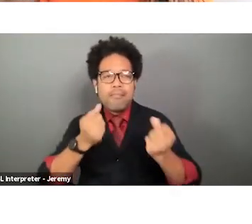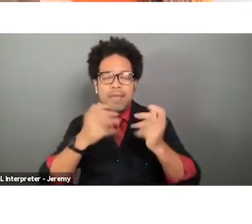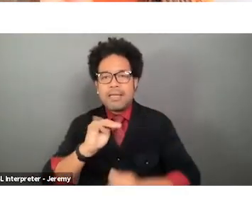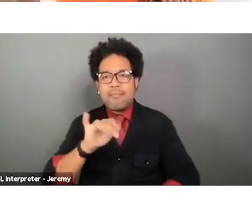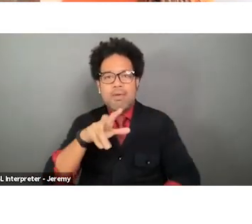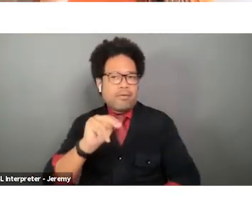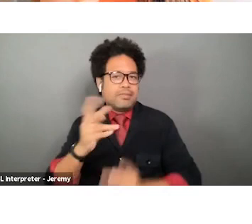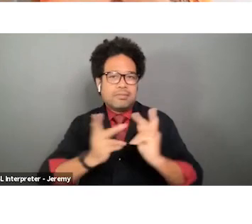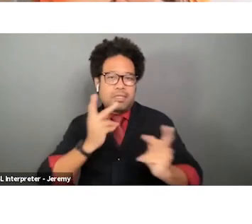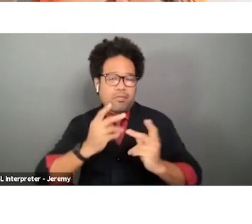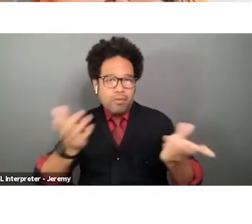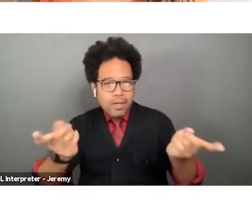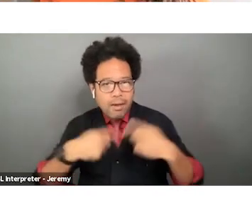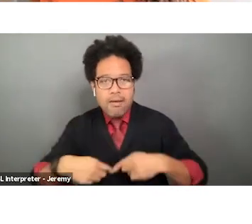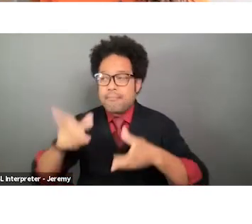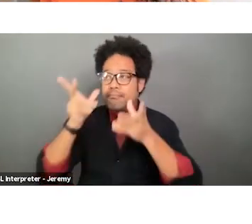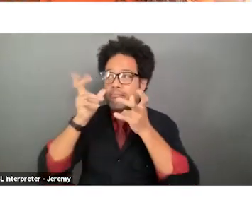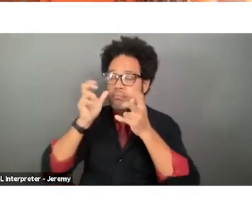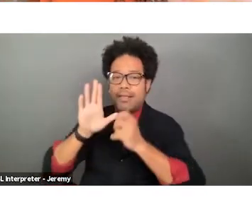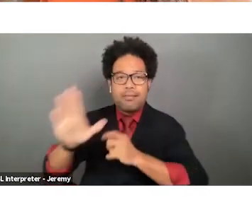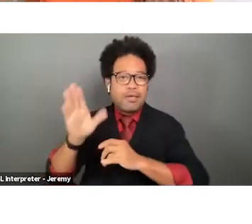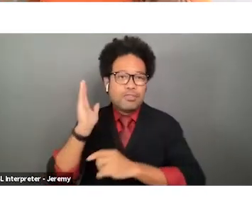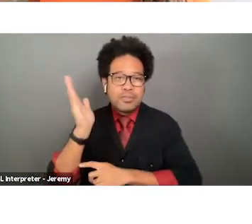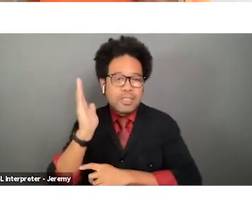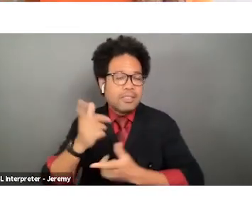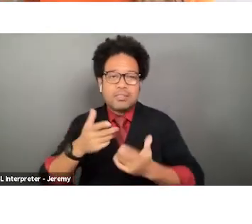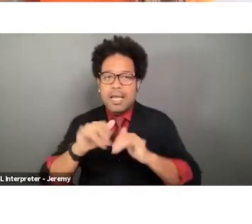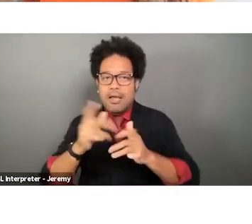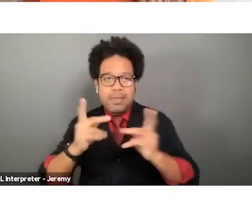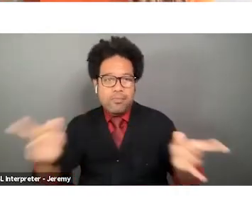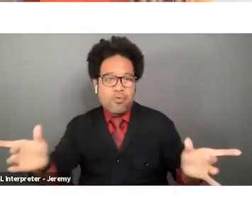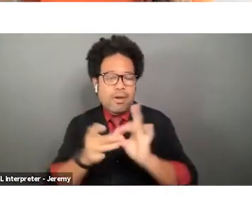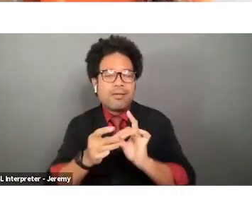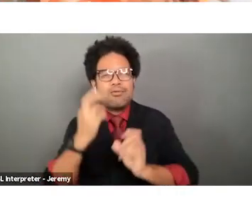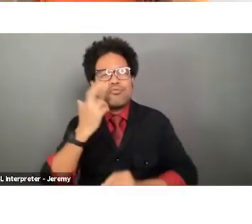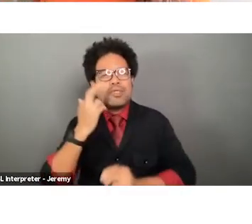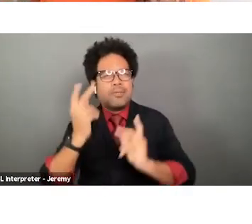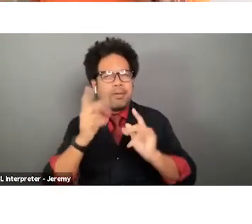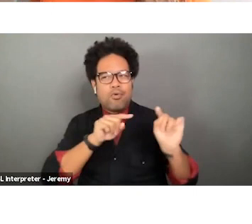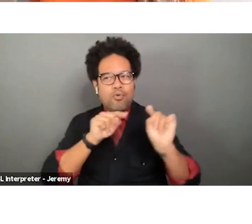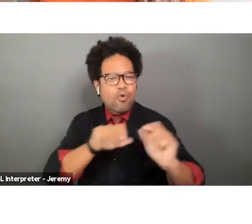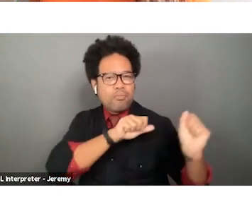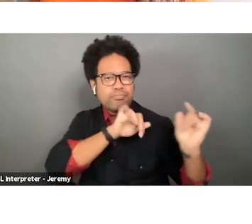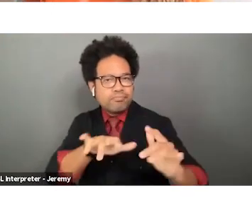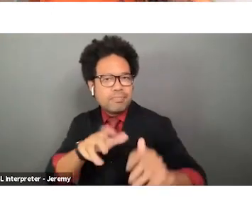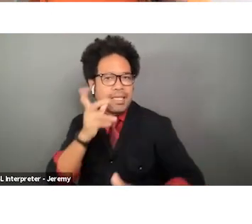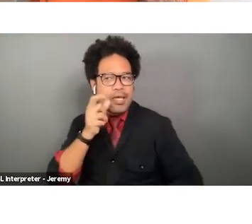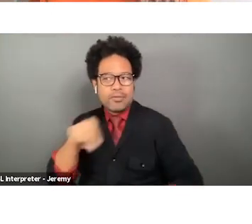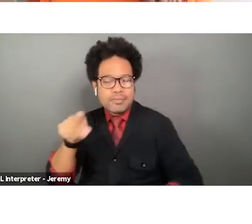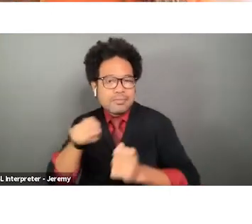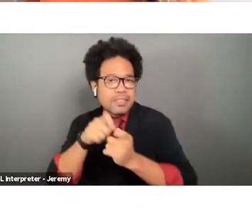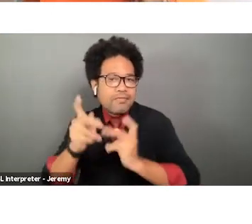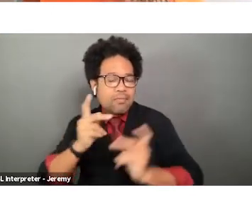people organized, or what got people connected. You know, there's a reason why people go to hear people speak. There's a reason why people go to